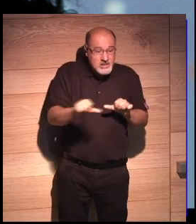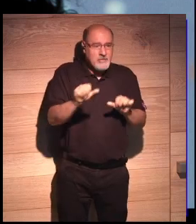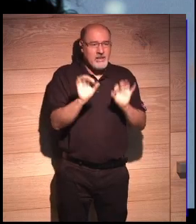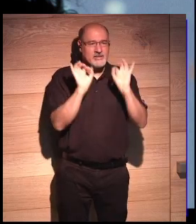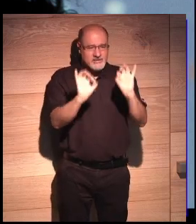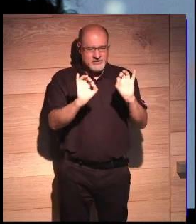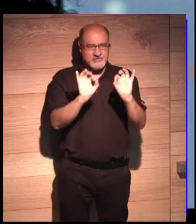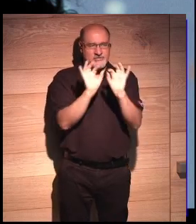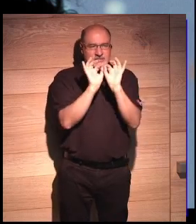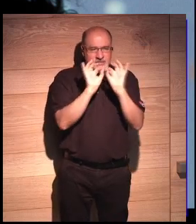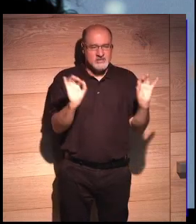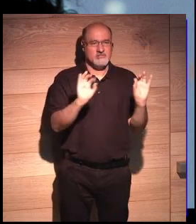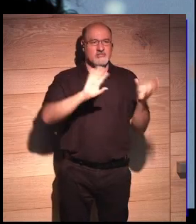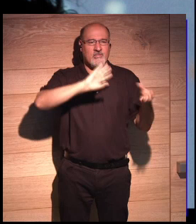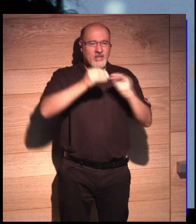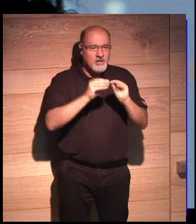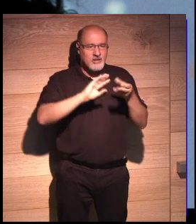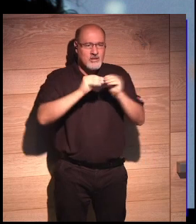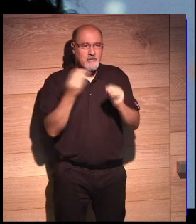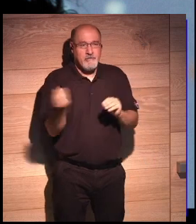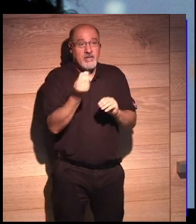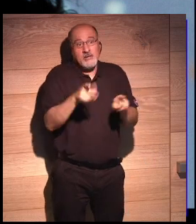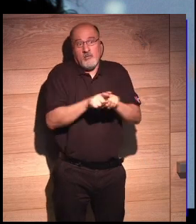experience and kind of